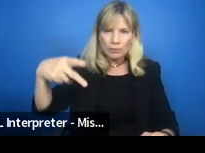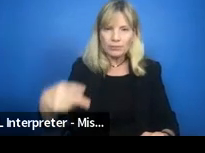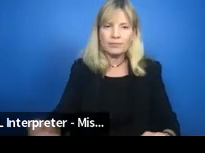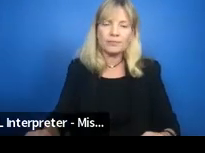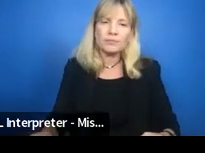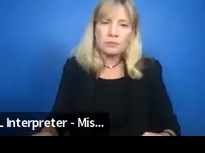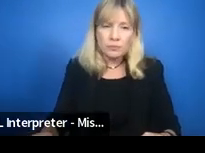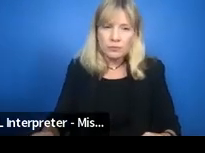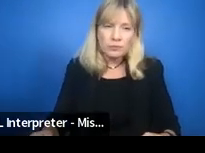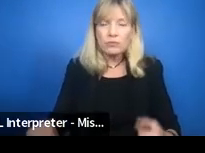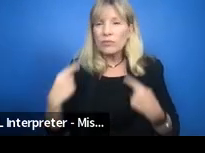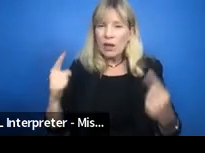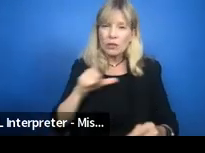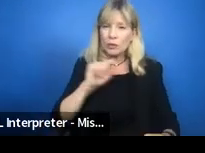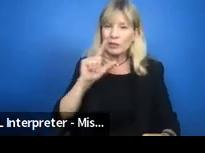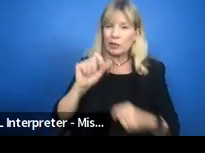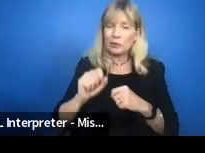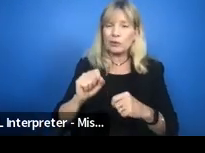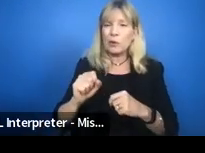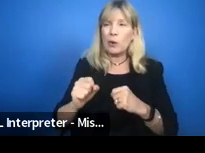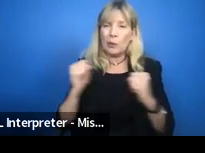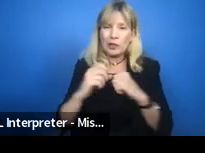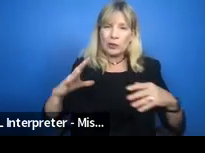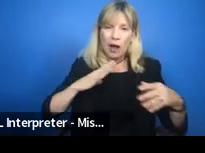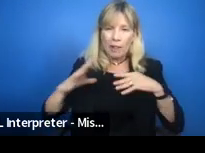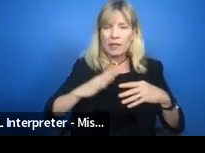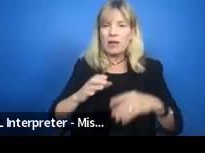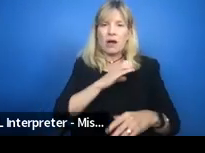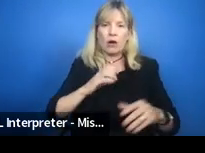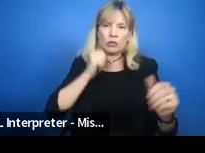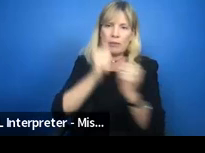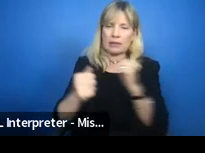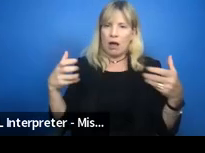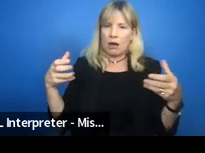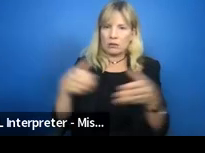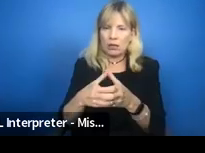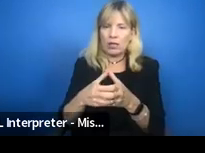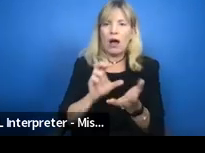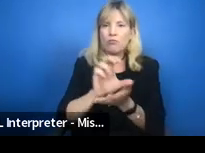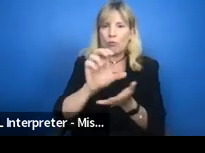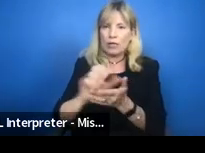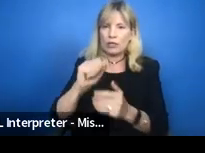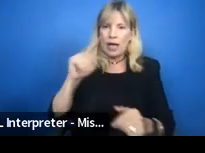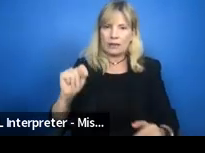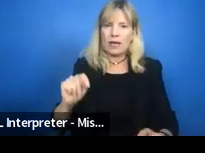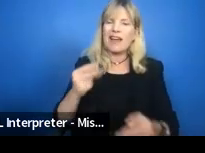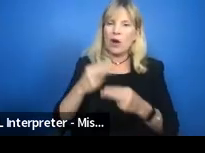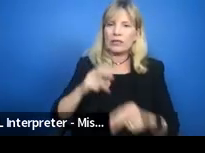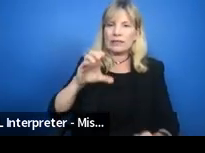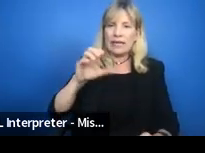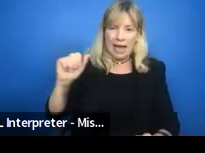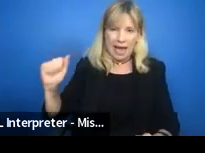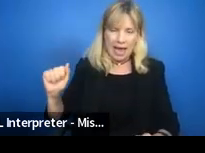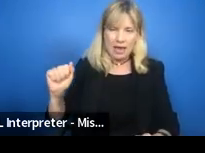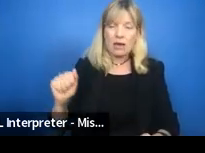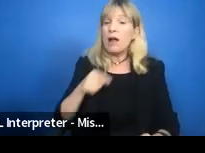So over the 2022 winter holidays, Congress passed the Consolidated Appropriations Act, or the CAA.